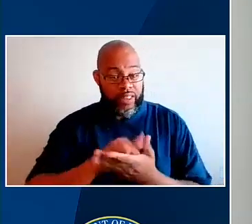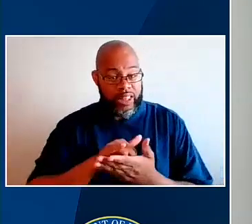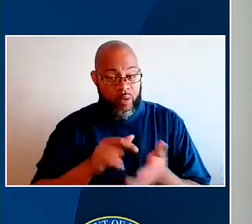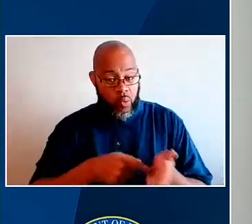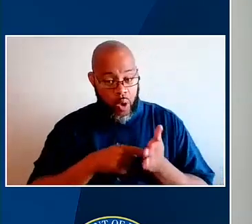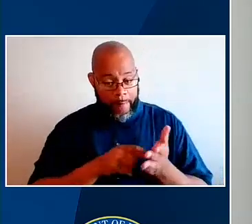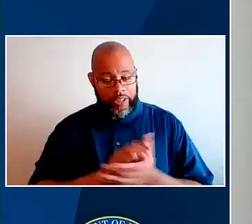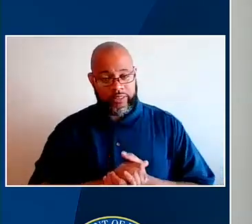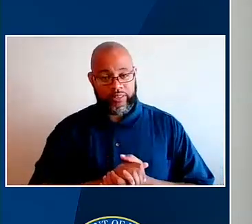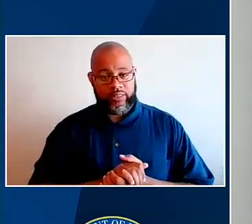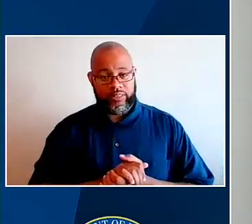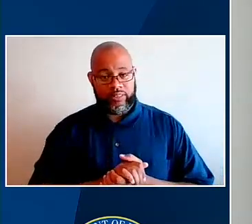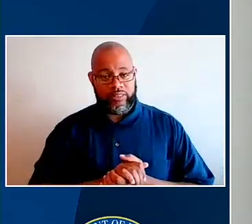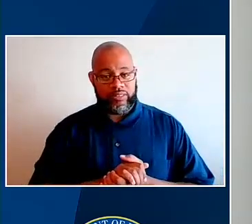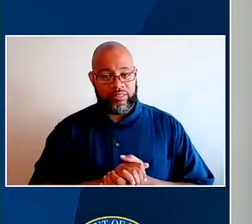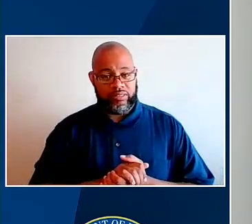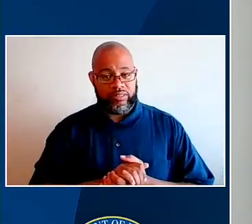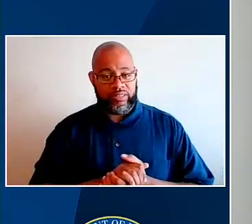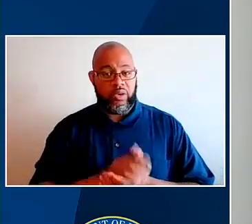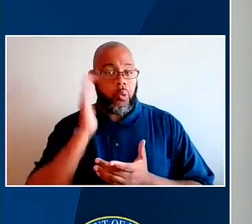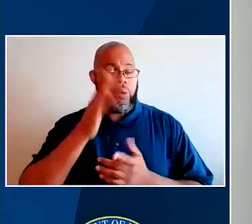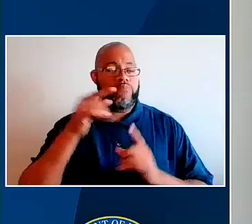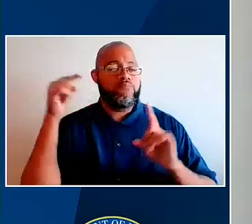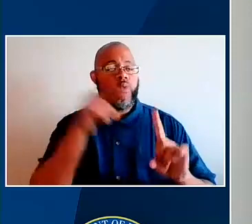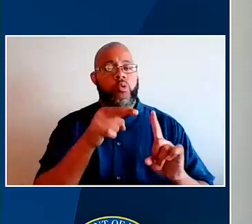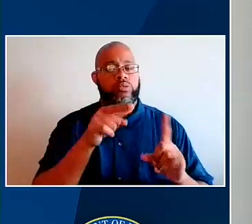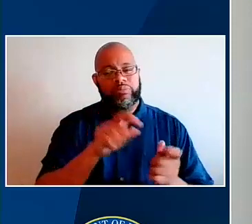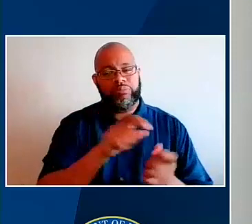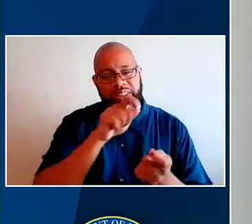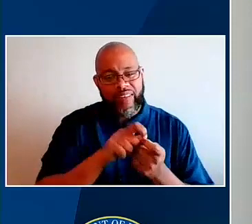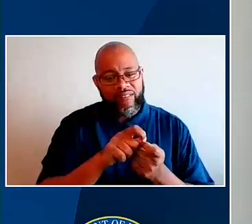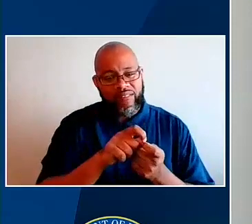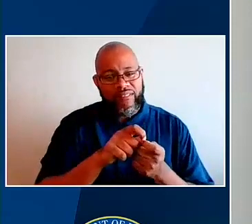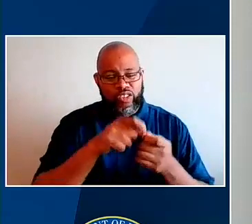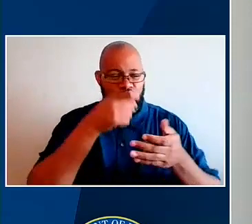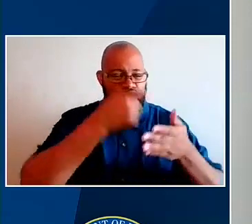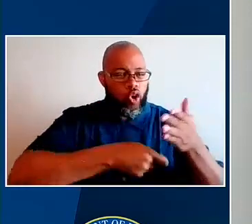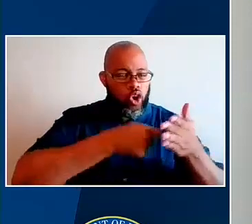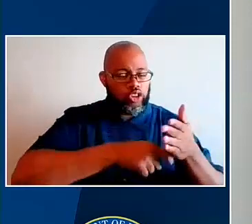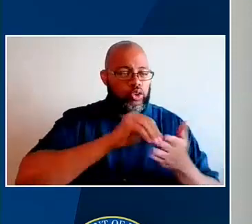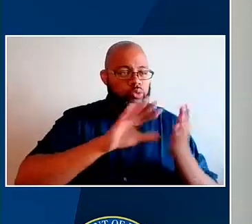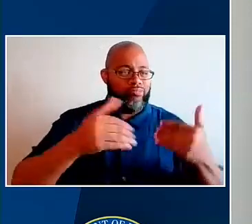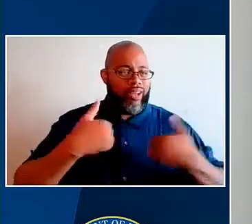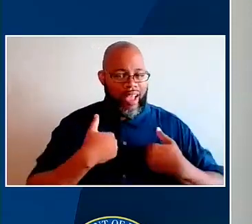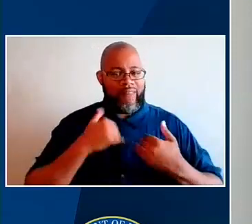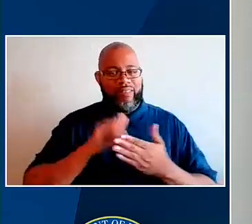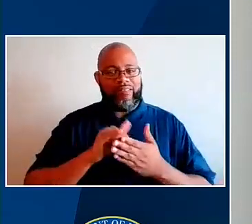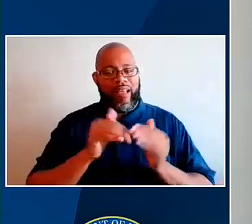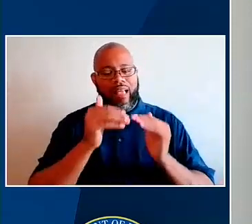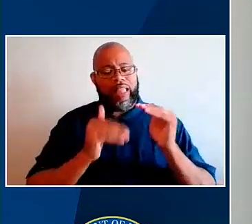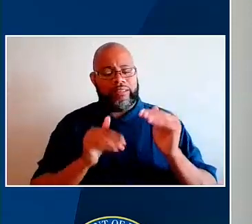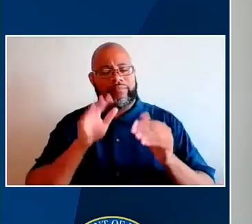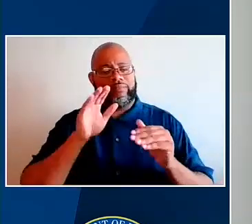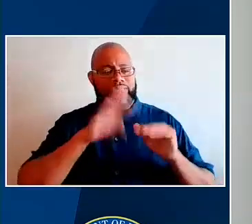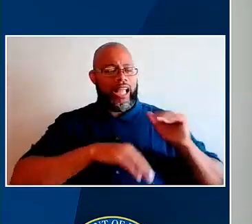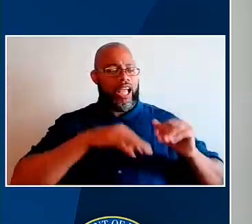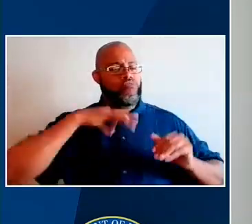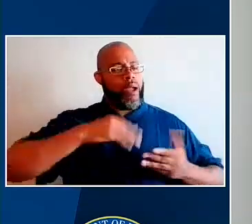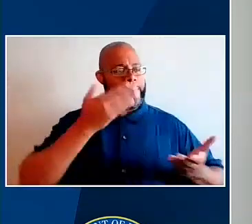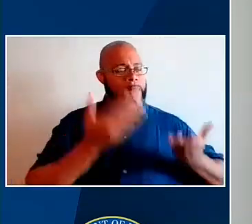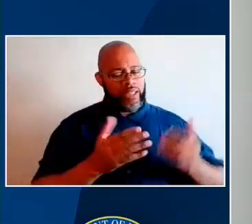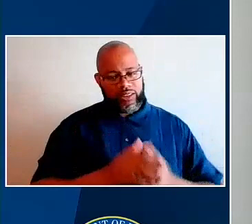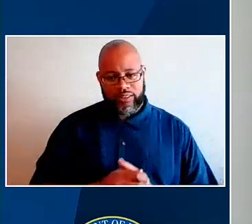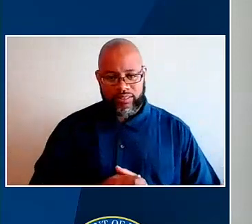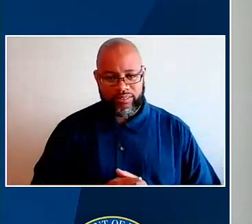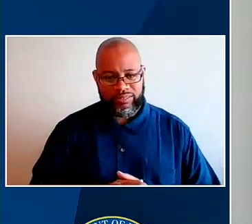requirement, they will point to the specific charges that the student has that's less than the credit balance.